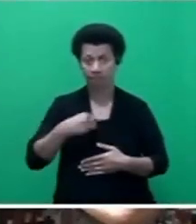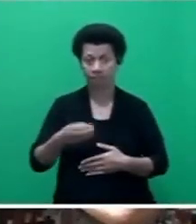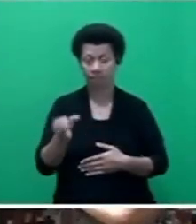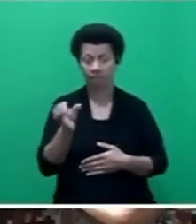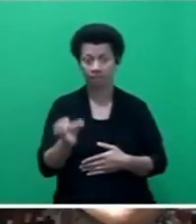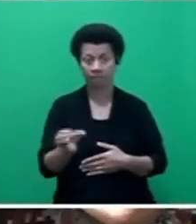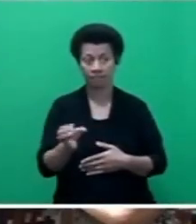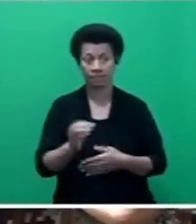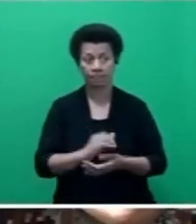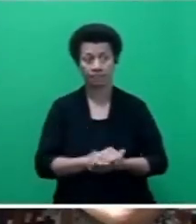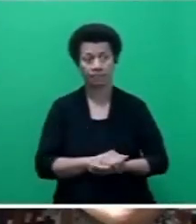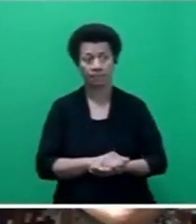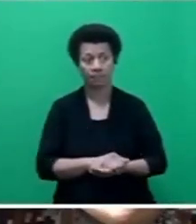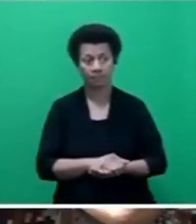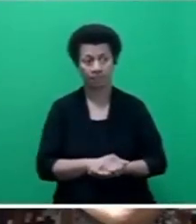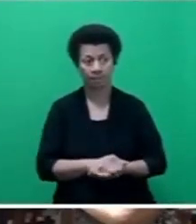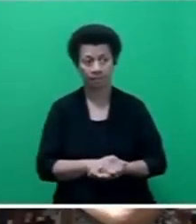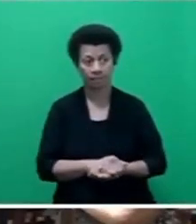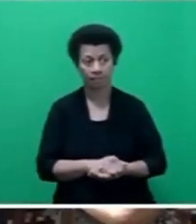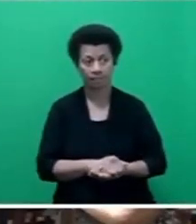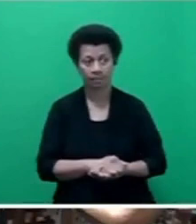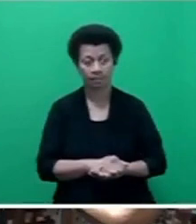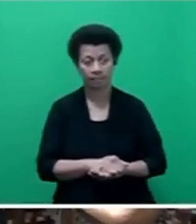Hey, be seated.